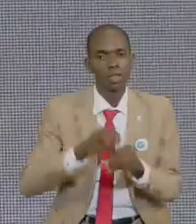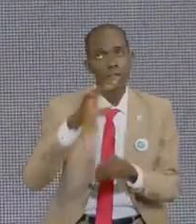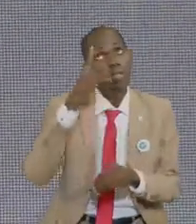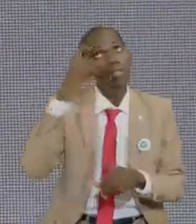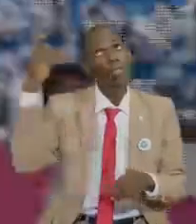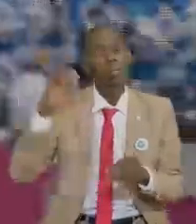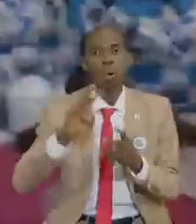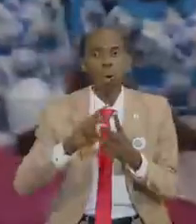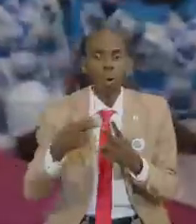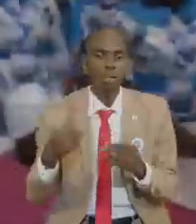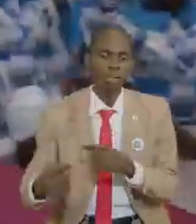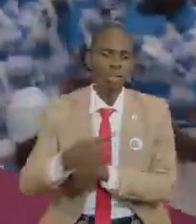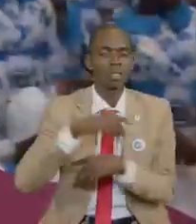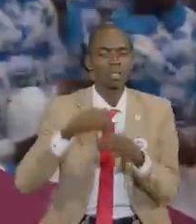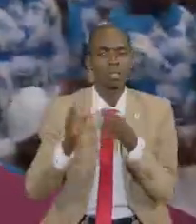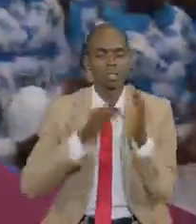day.